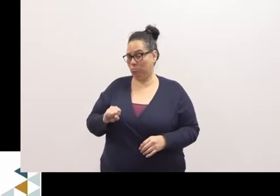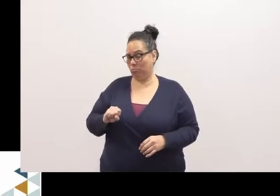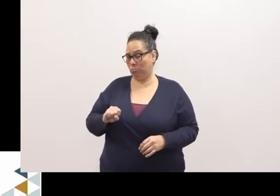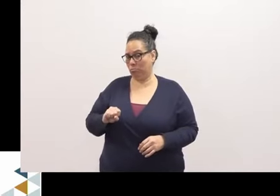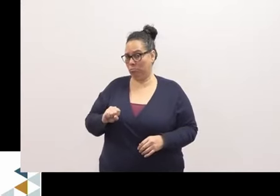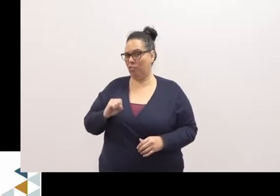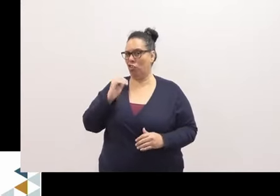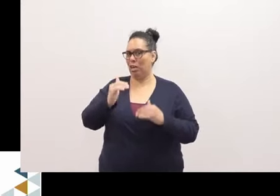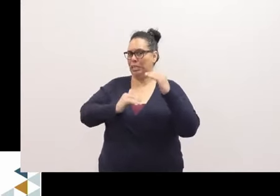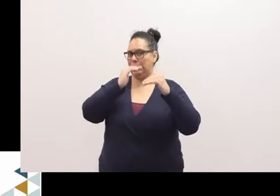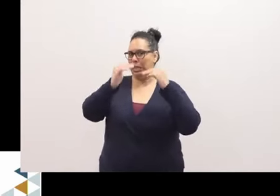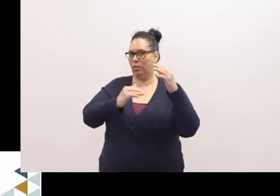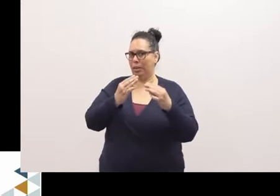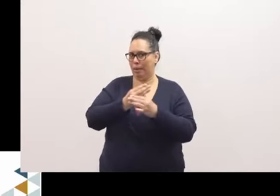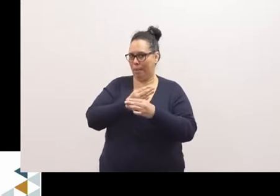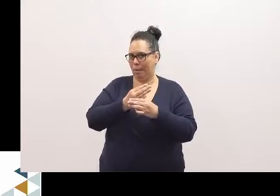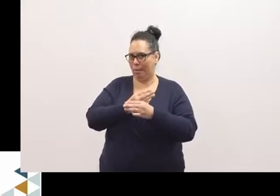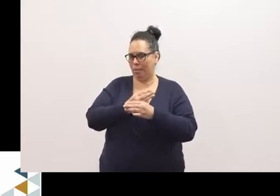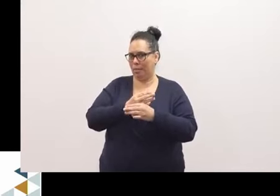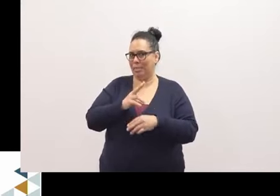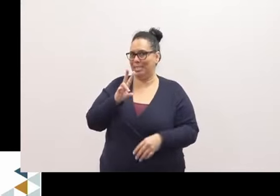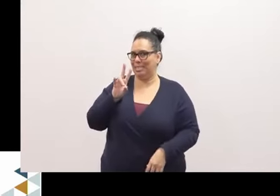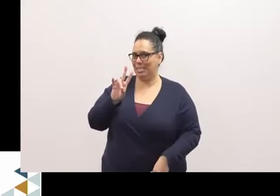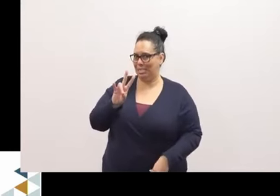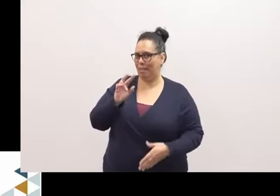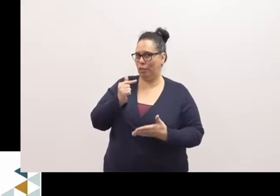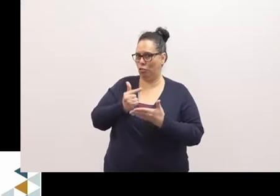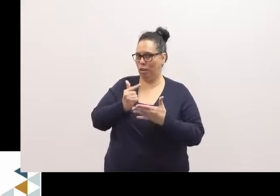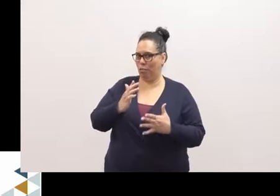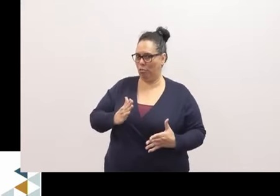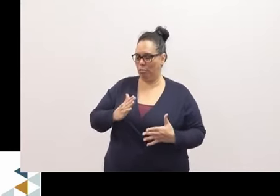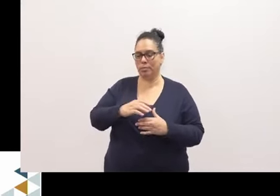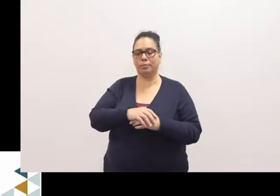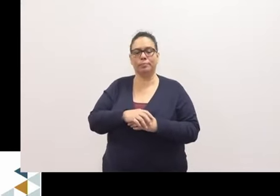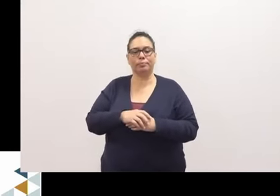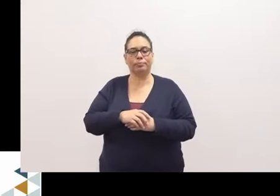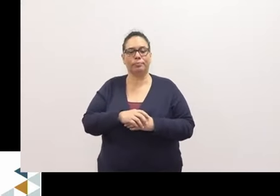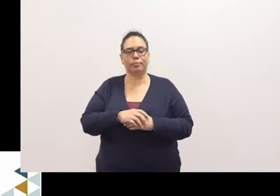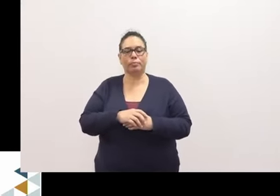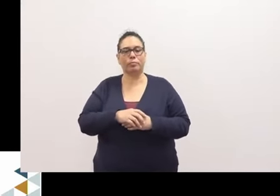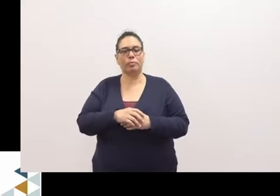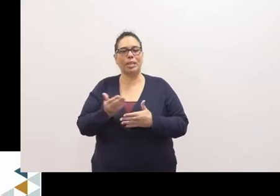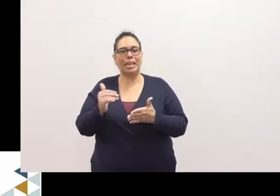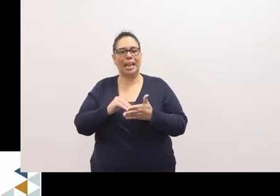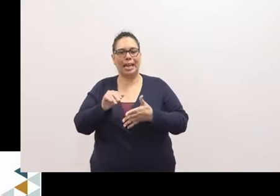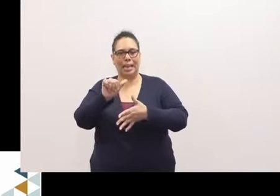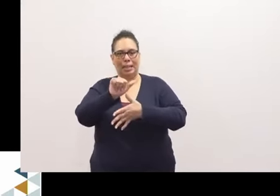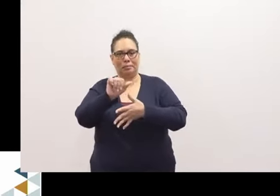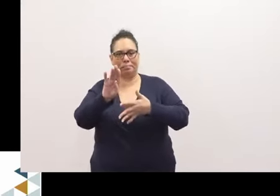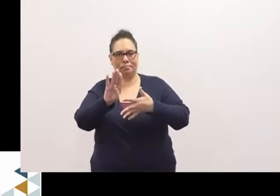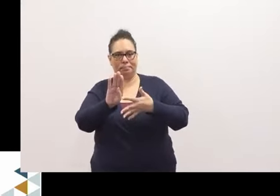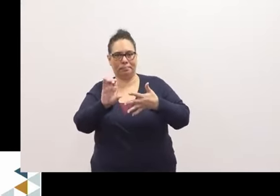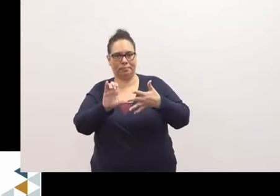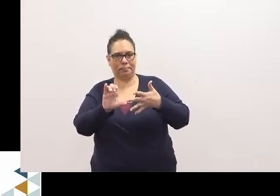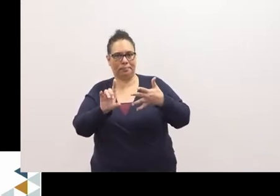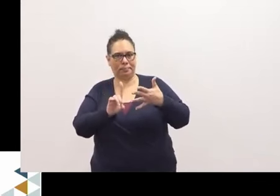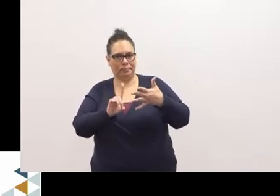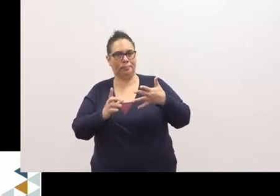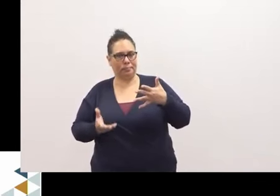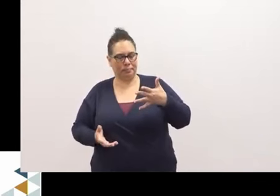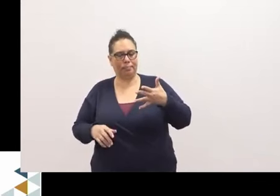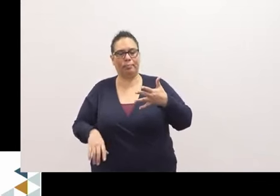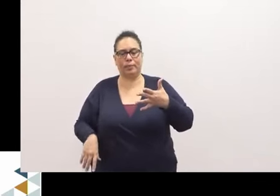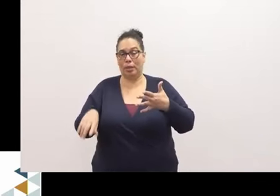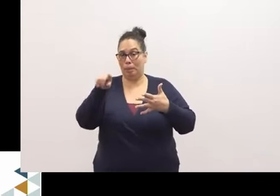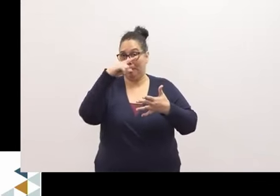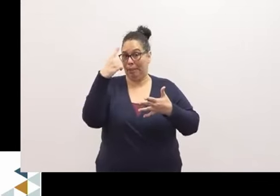Math 7 accelerated course. So when we look at their ABC rates, we are seeing that our Black African